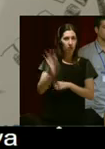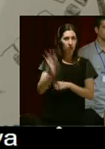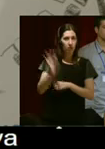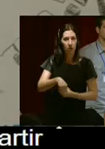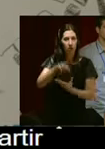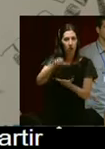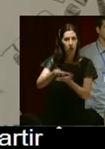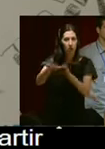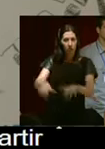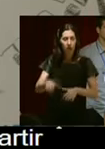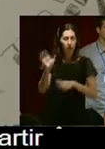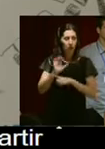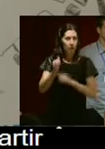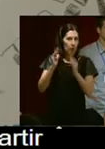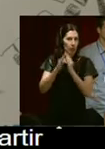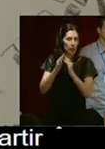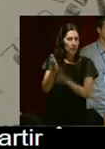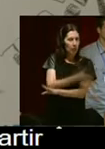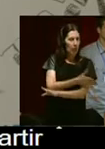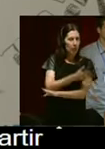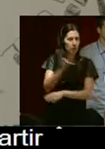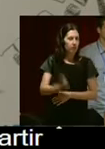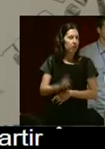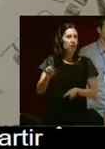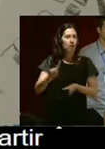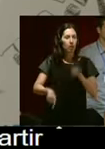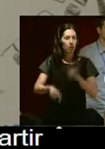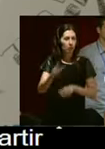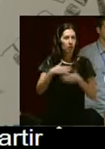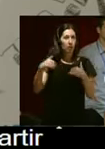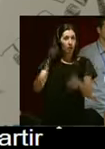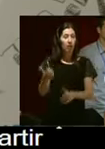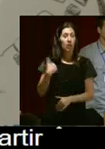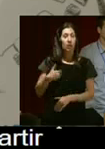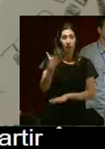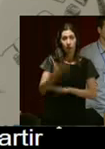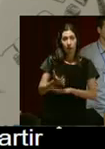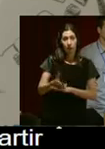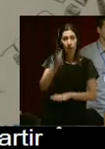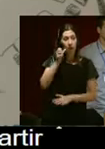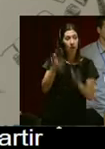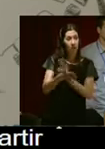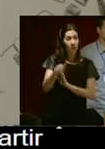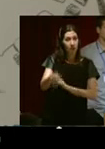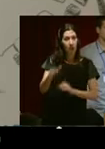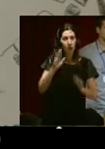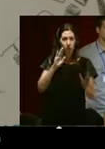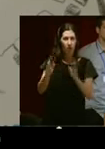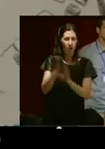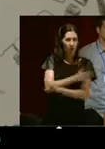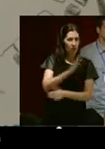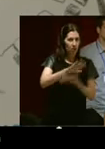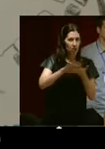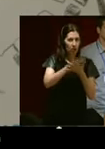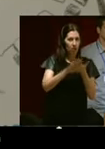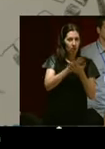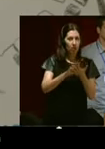playing the movie at your home or at the movie theater or whatever. So there comes the